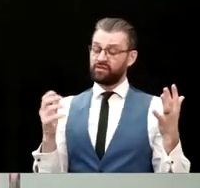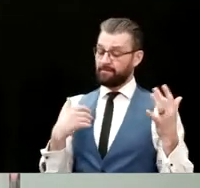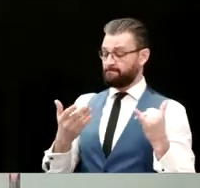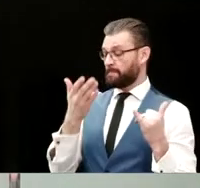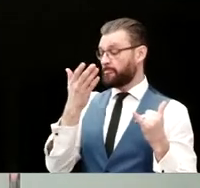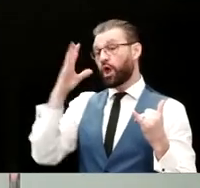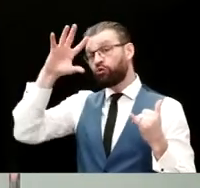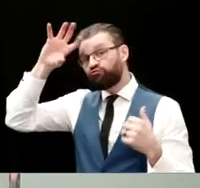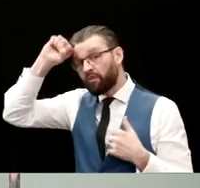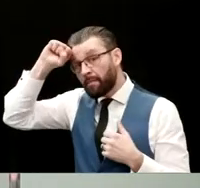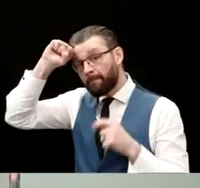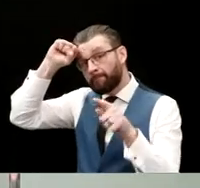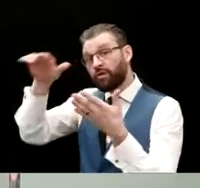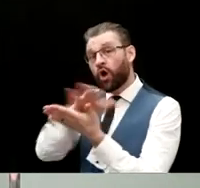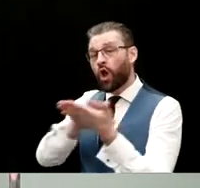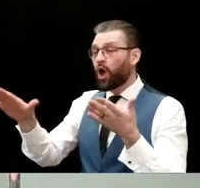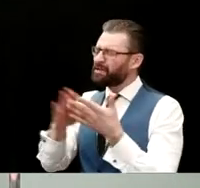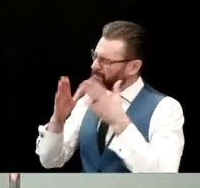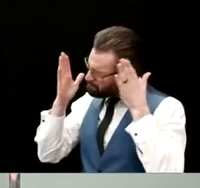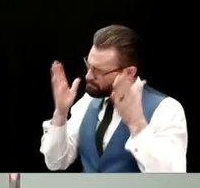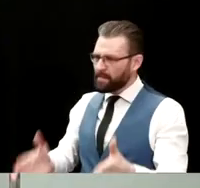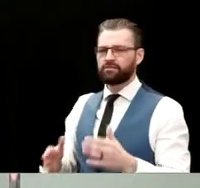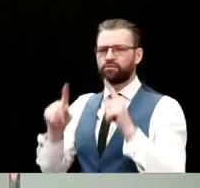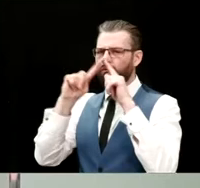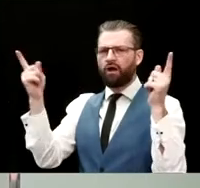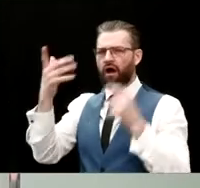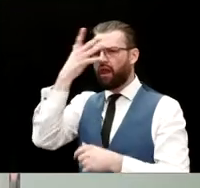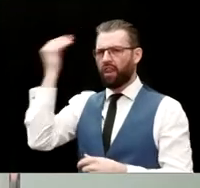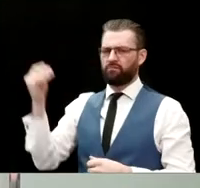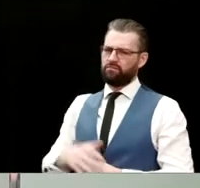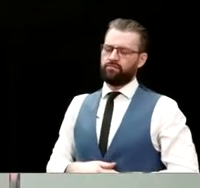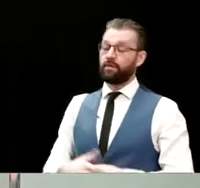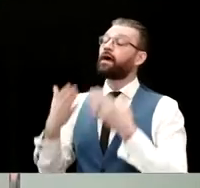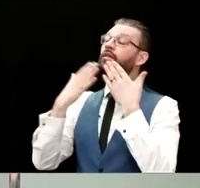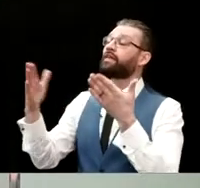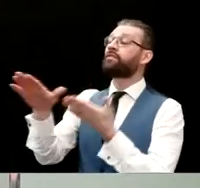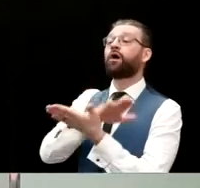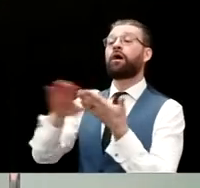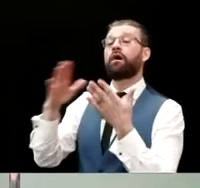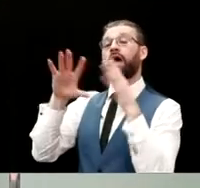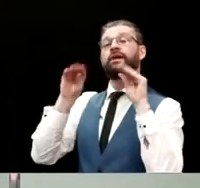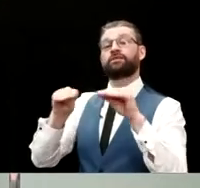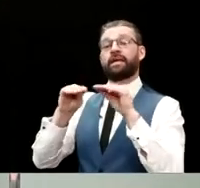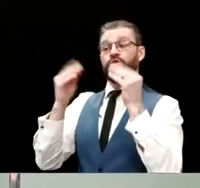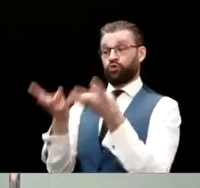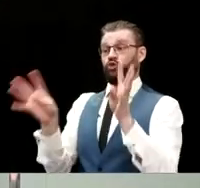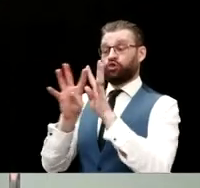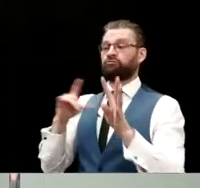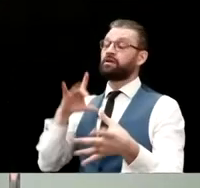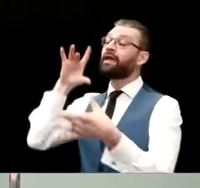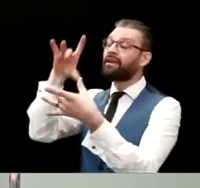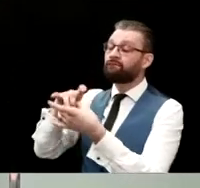the Holocaust must not be forgotten. We would like to thank the Holocaust Educational Trust for the opportunity to take